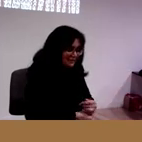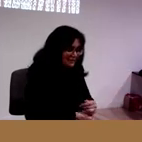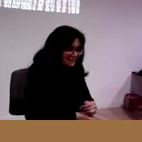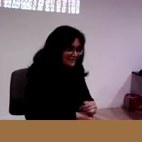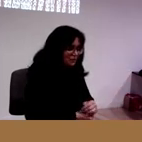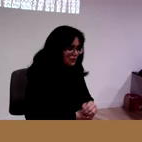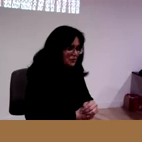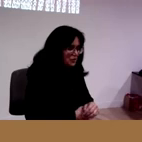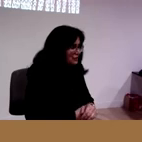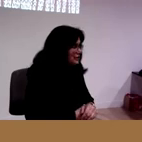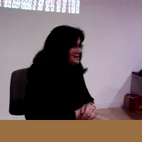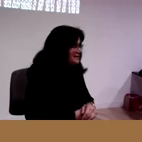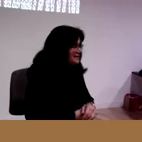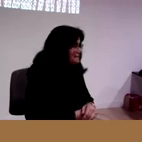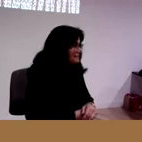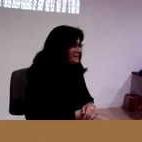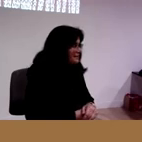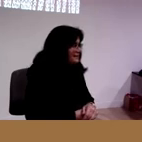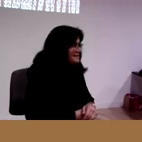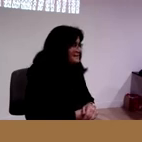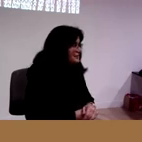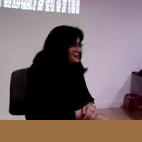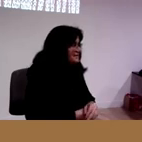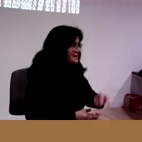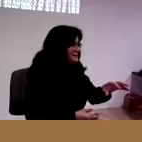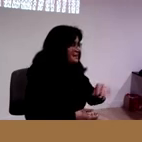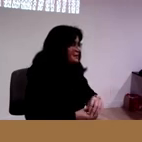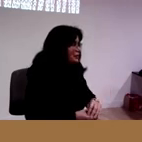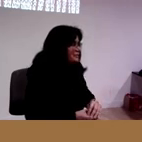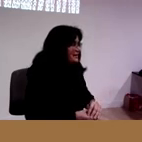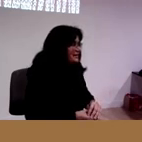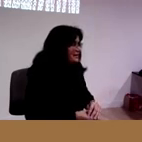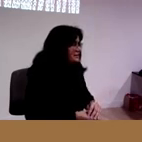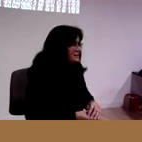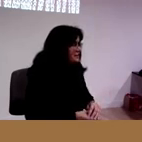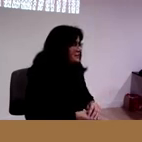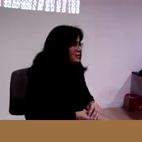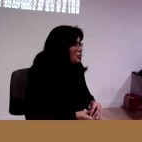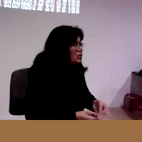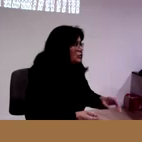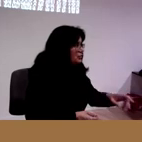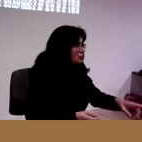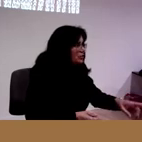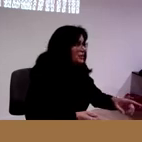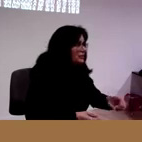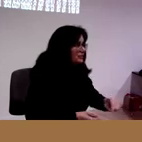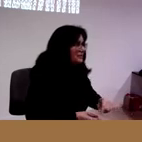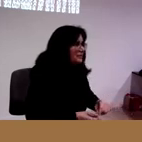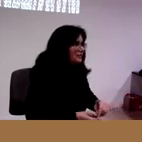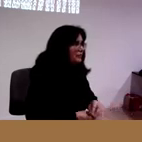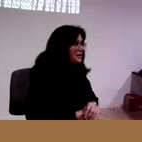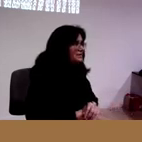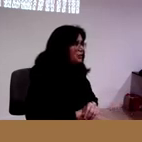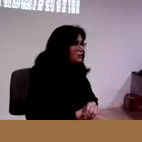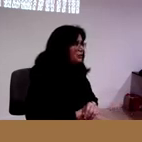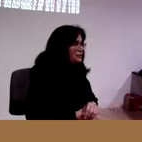and someone from the university said to us after the helicopter had landed, well, you want to go and meet them on